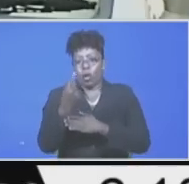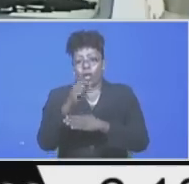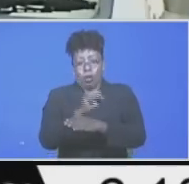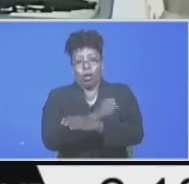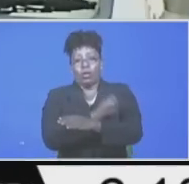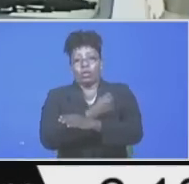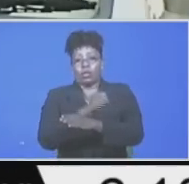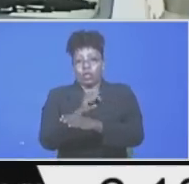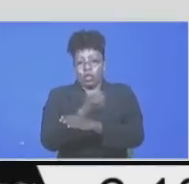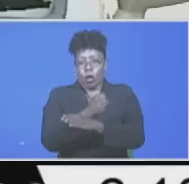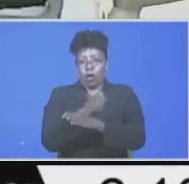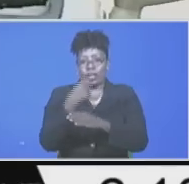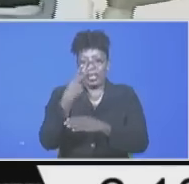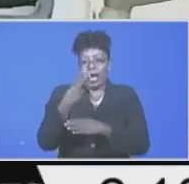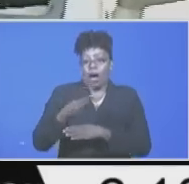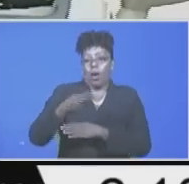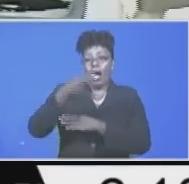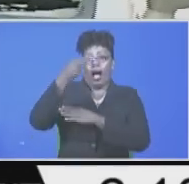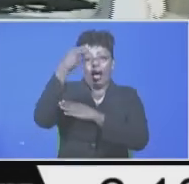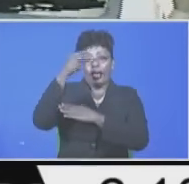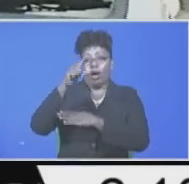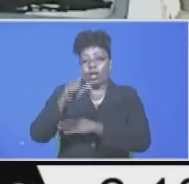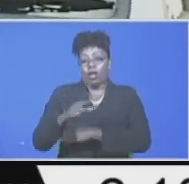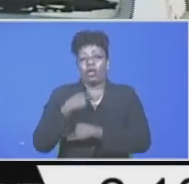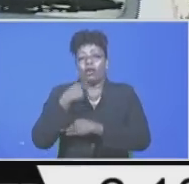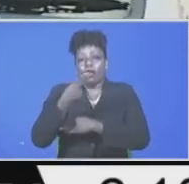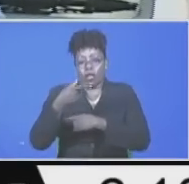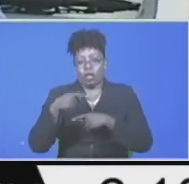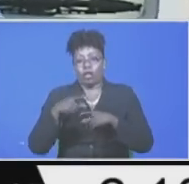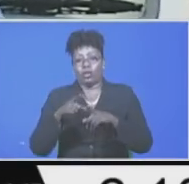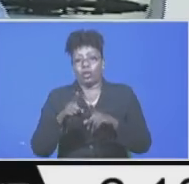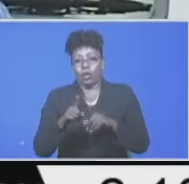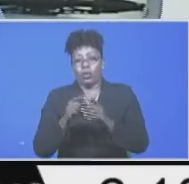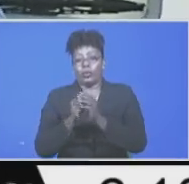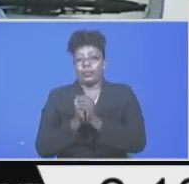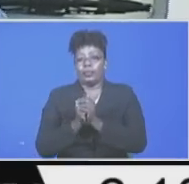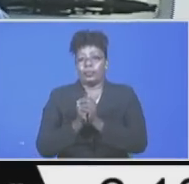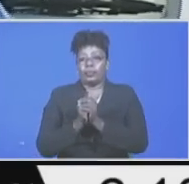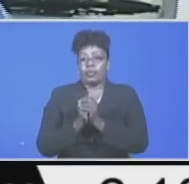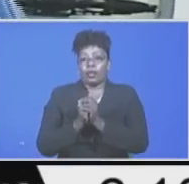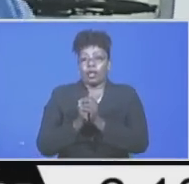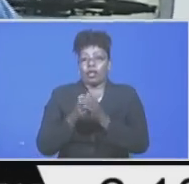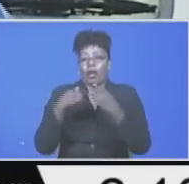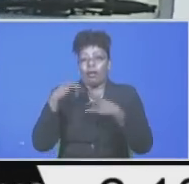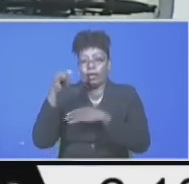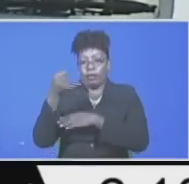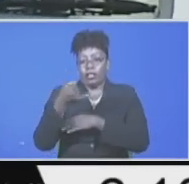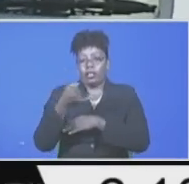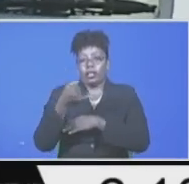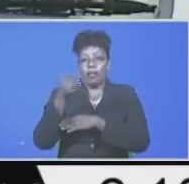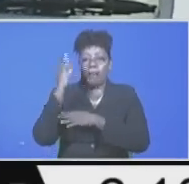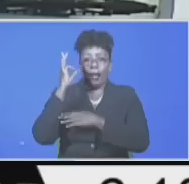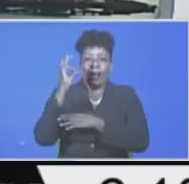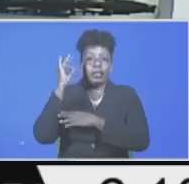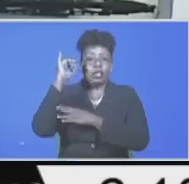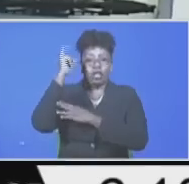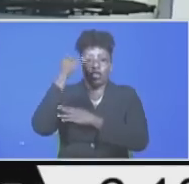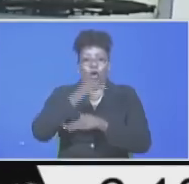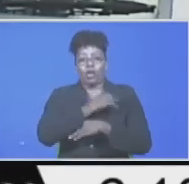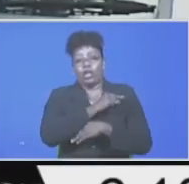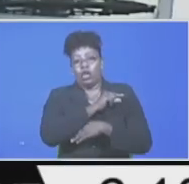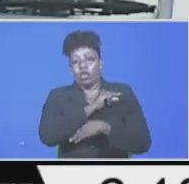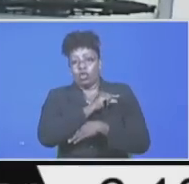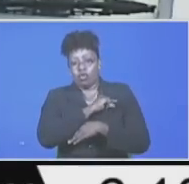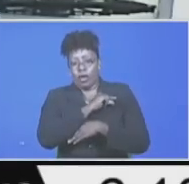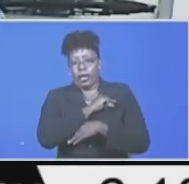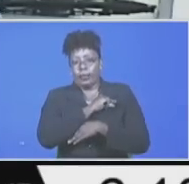high and how low they can go. This semester we got an invitation from John Gray, Pastor John Gray, and we're making efforts to make that this